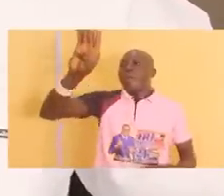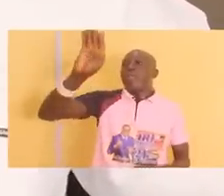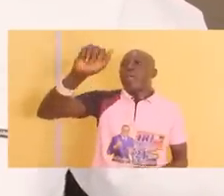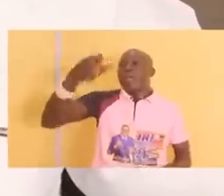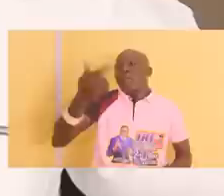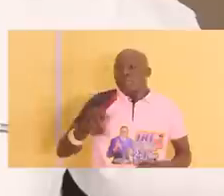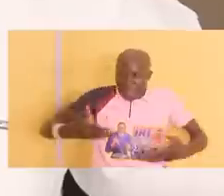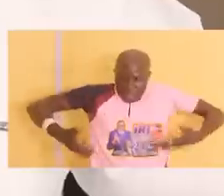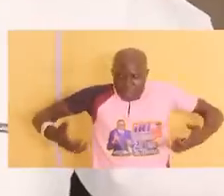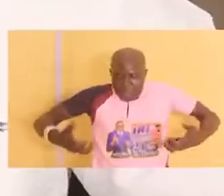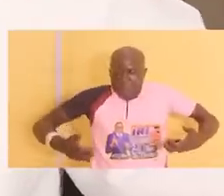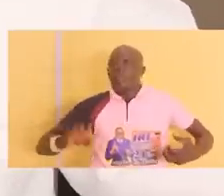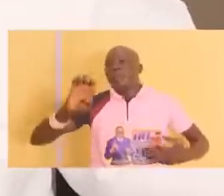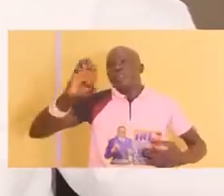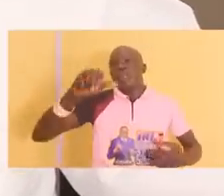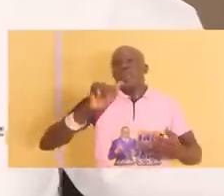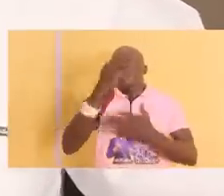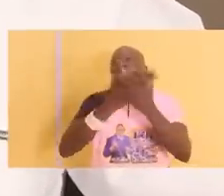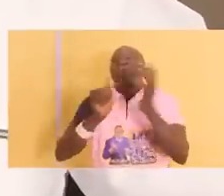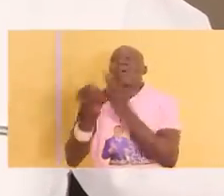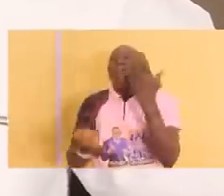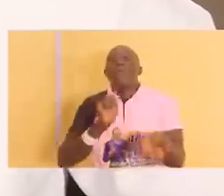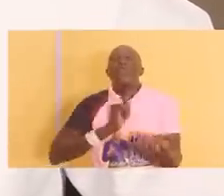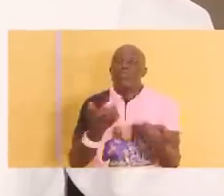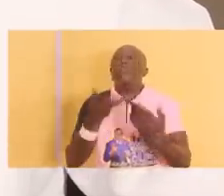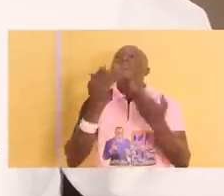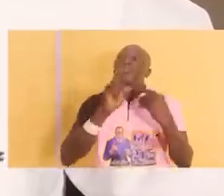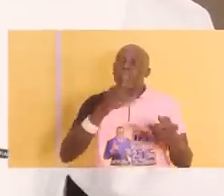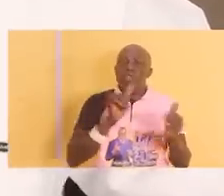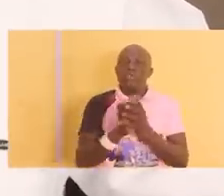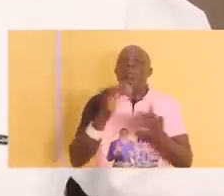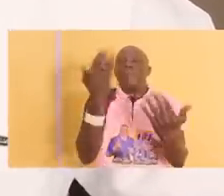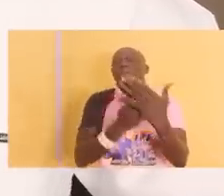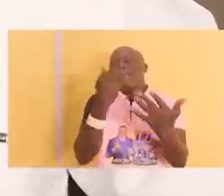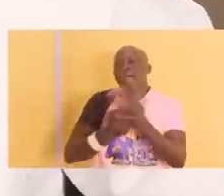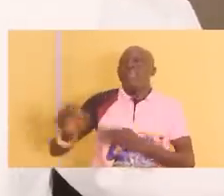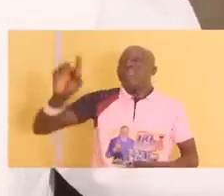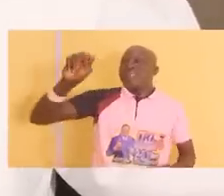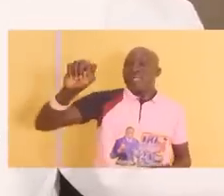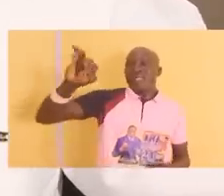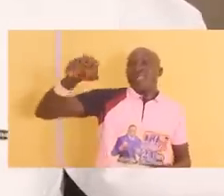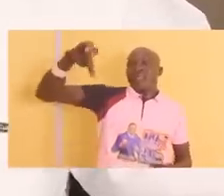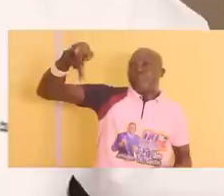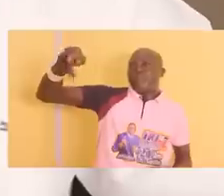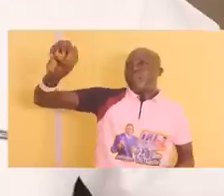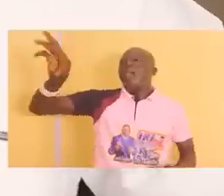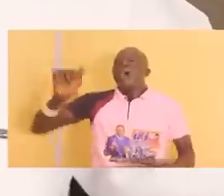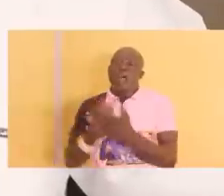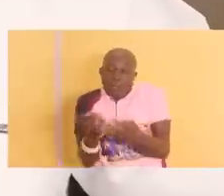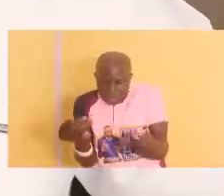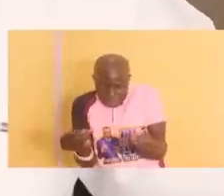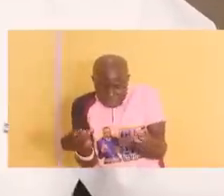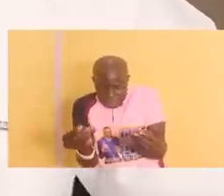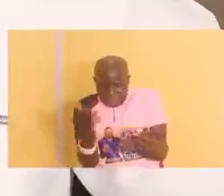be met at the level. I want to make sure we. I want to see part. They bought the tipa of sand. I want